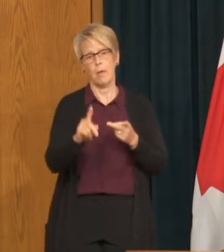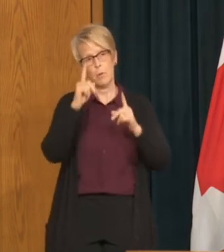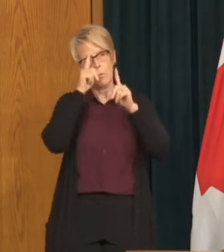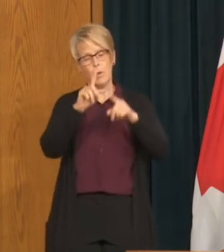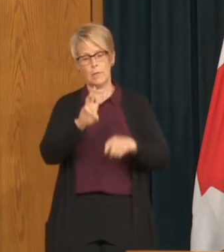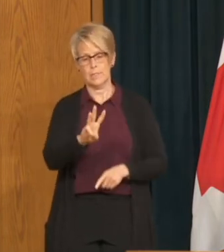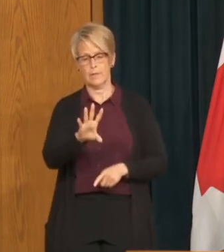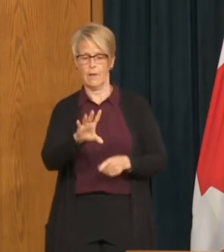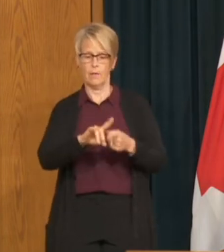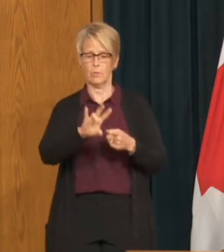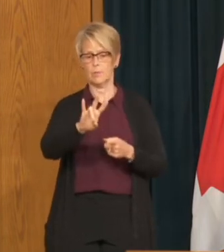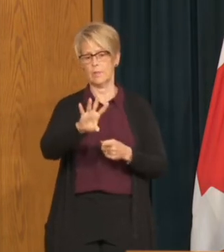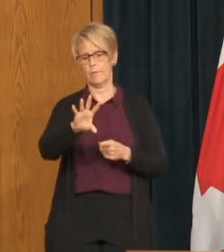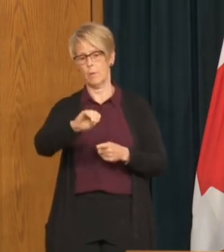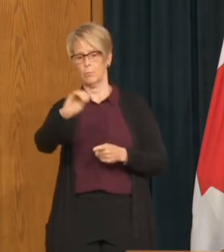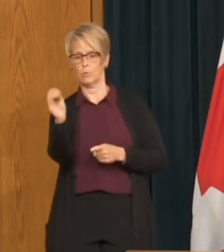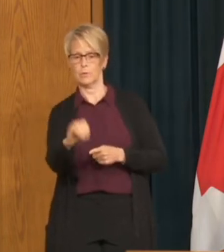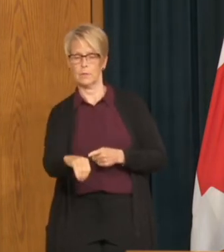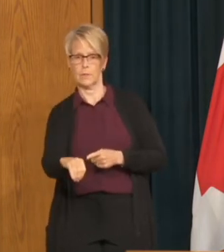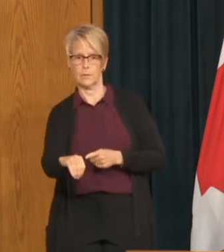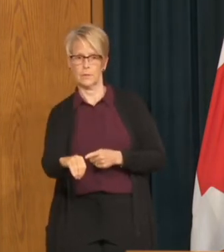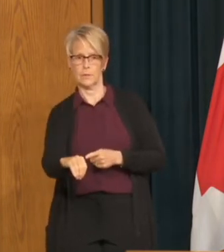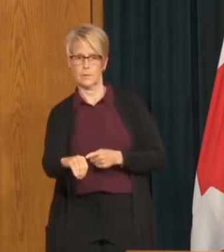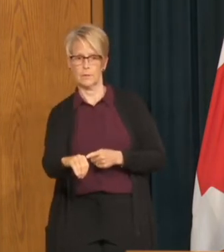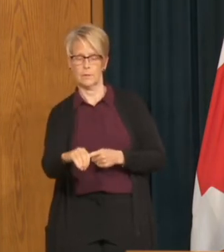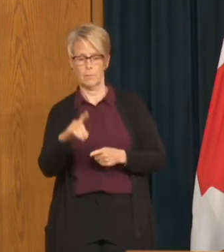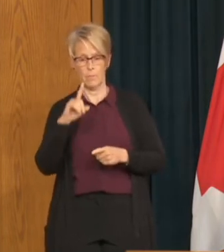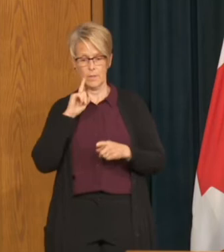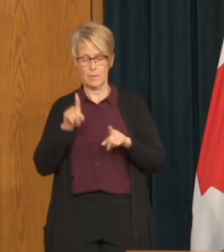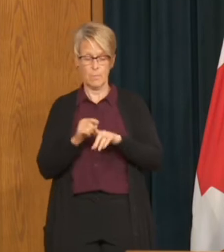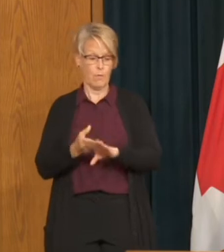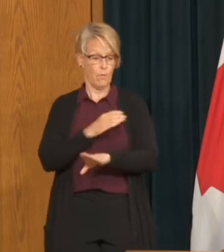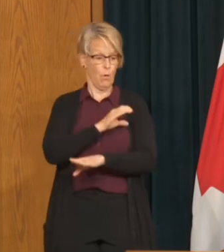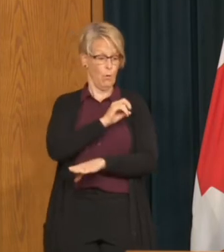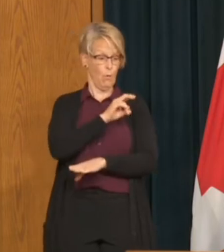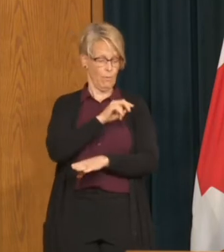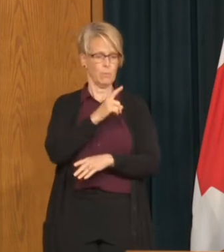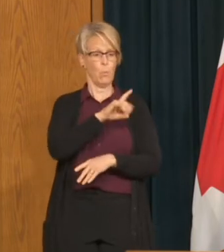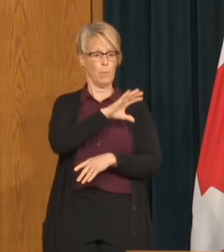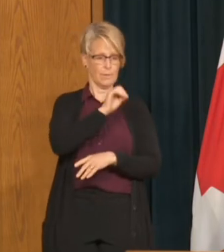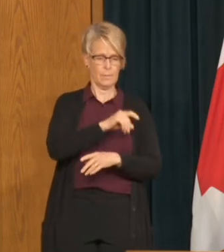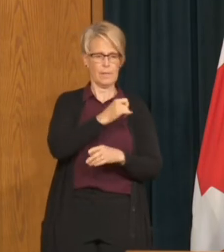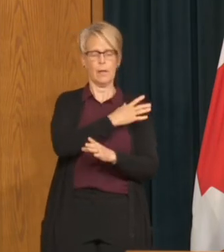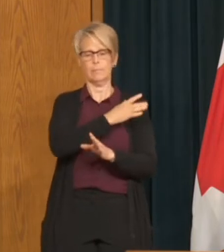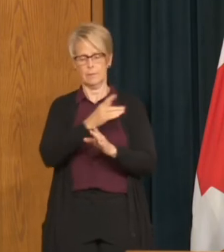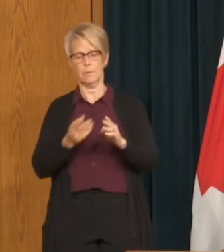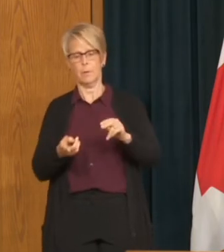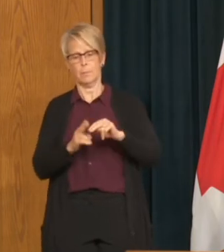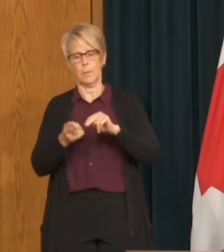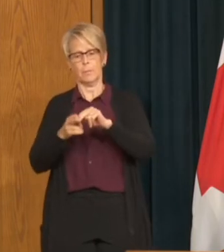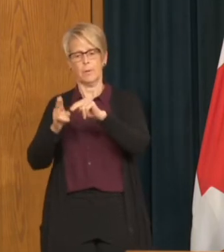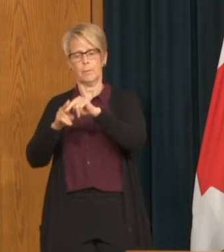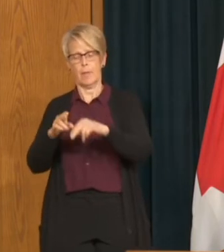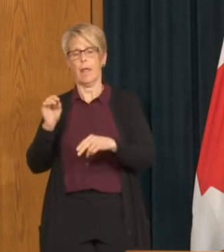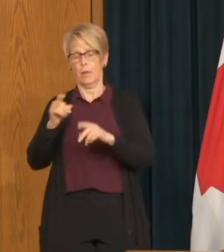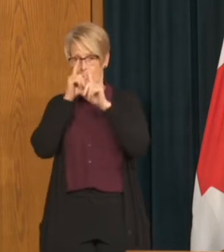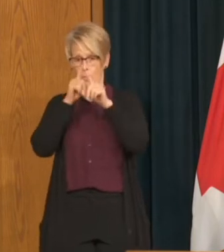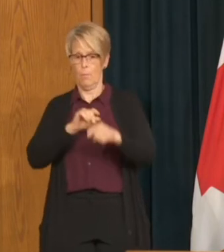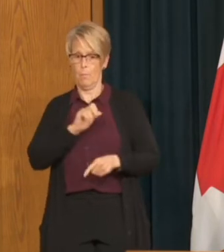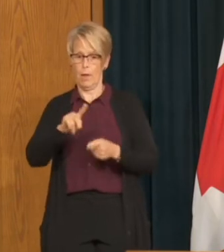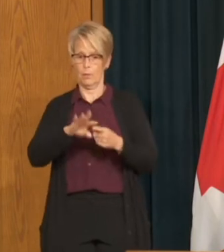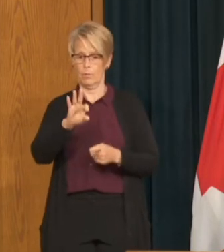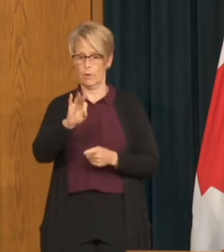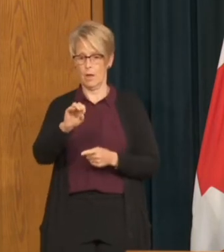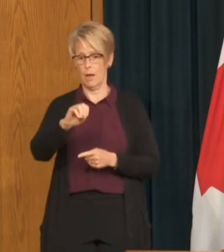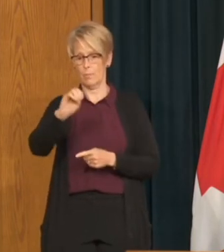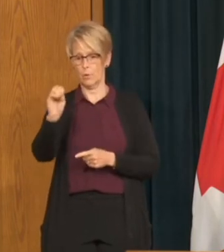65 to 70% of pre-COVID levels in this phase of service resumptions, It also includes a target to return to